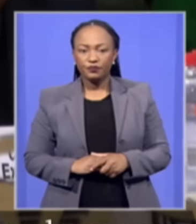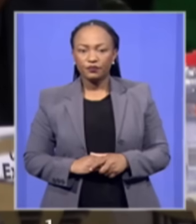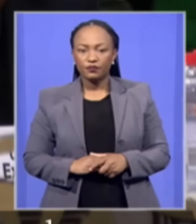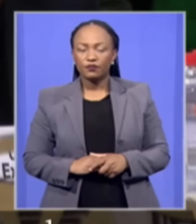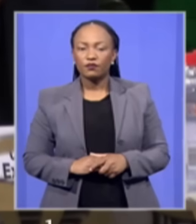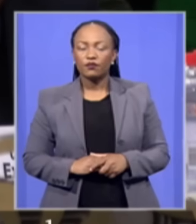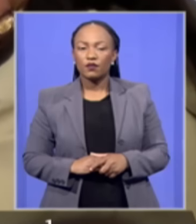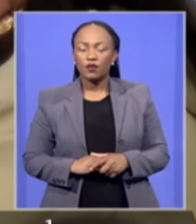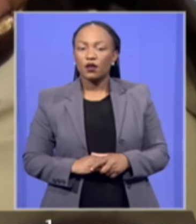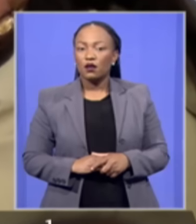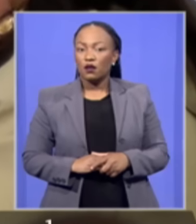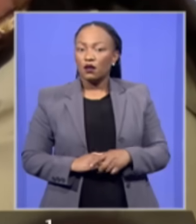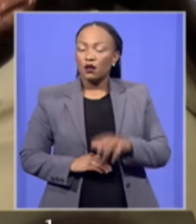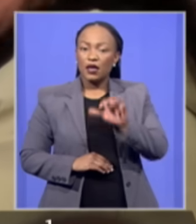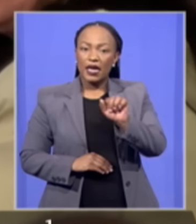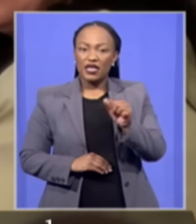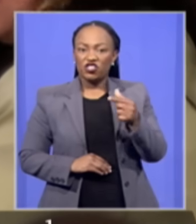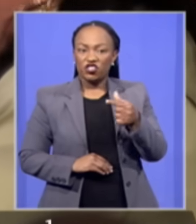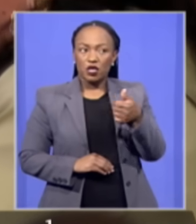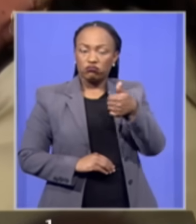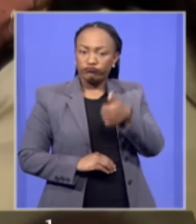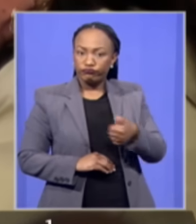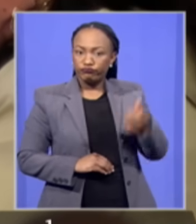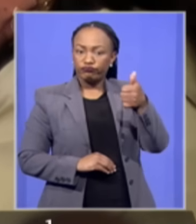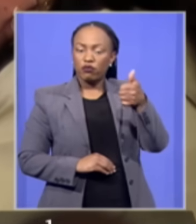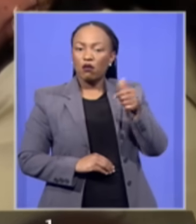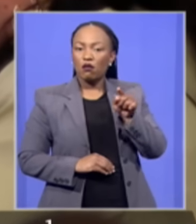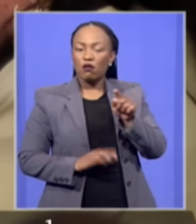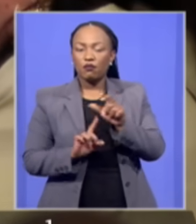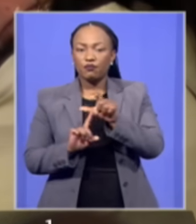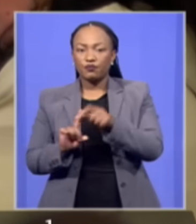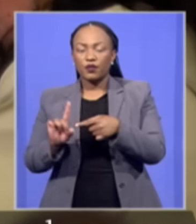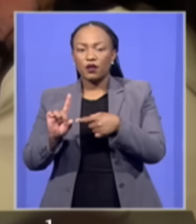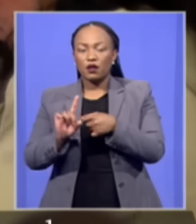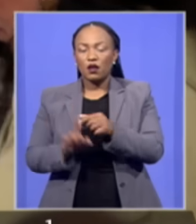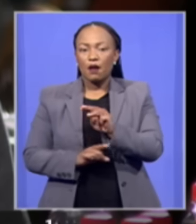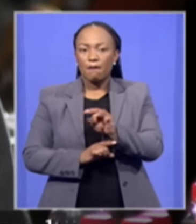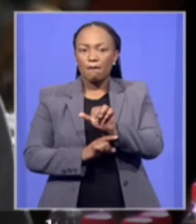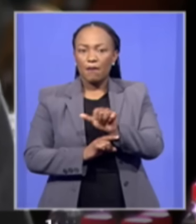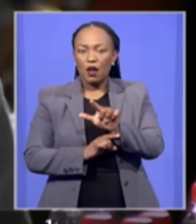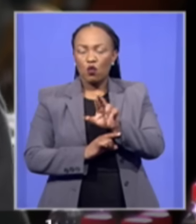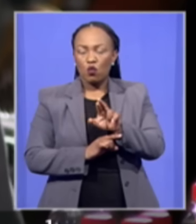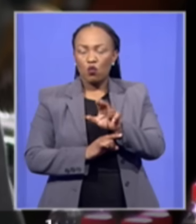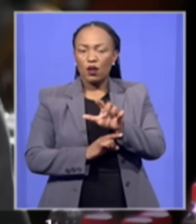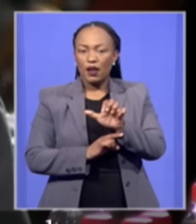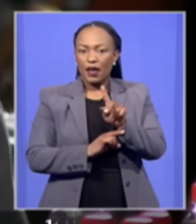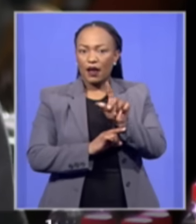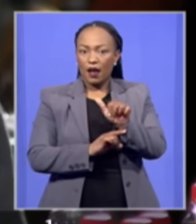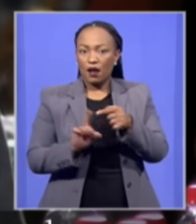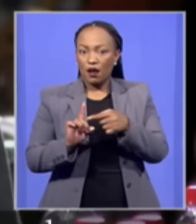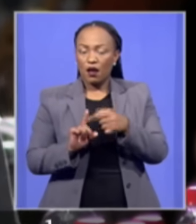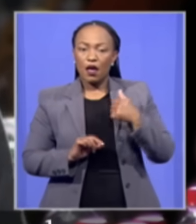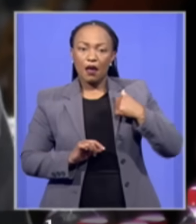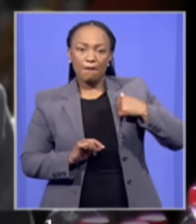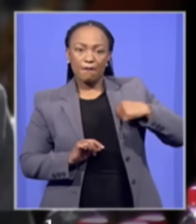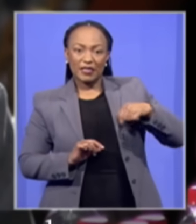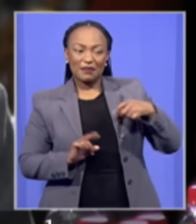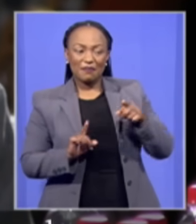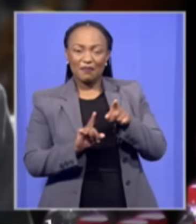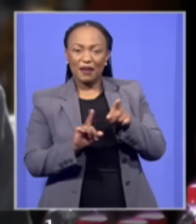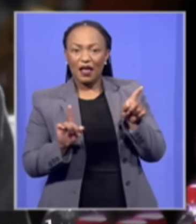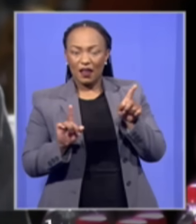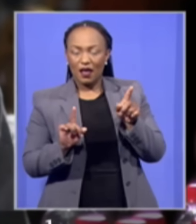dibuka tsa ditjhelete Tsakane Maluleke o tsepamisitse maikutlo karolong ya botsamaisi ba bomasepala mabapi le kabelo